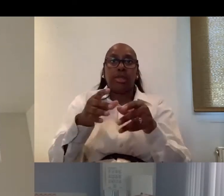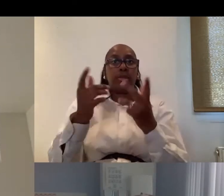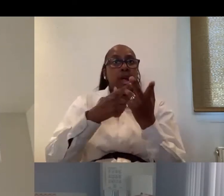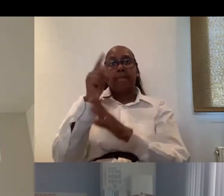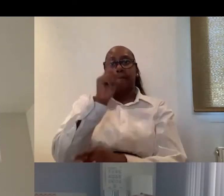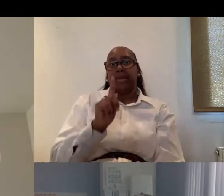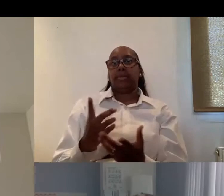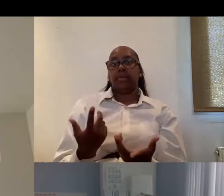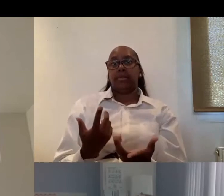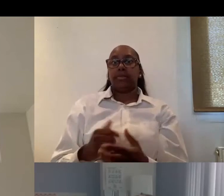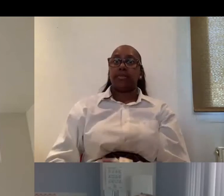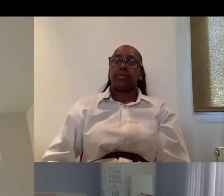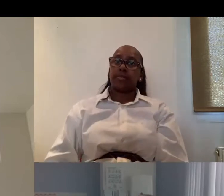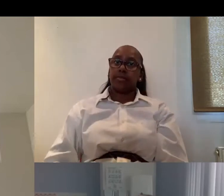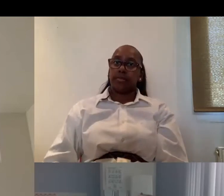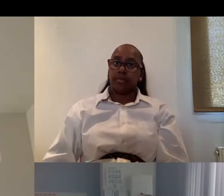those people.